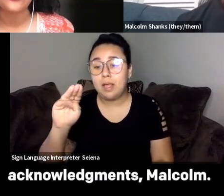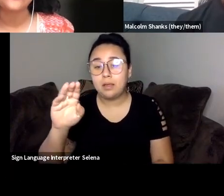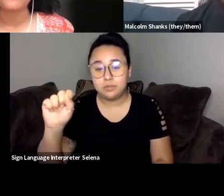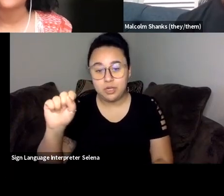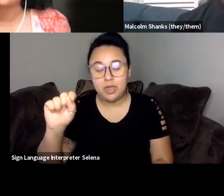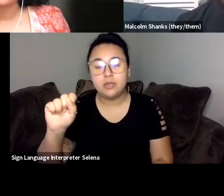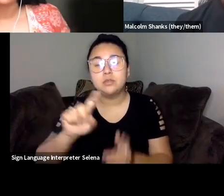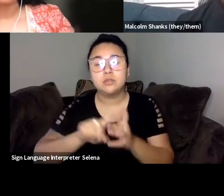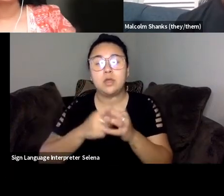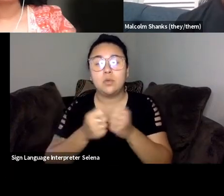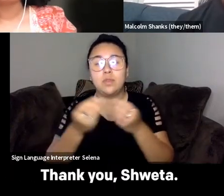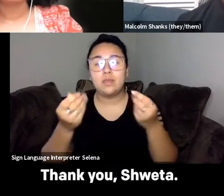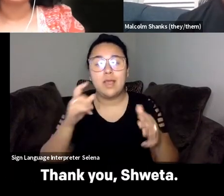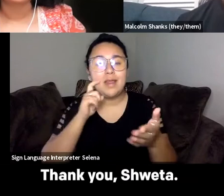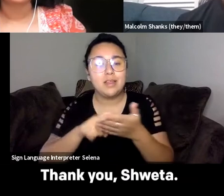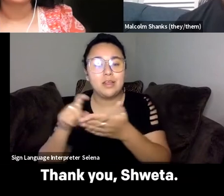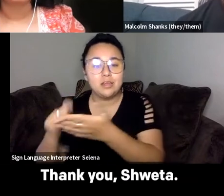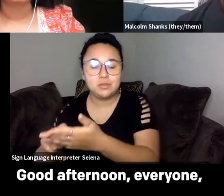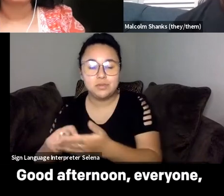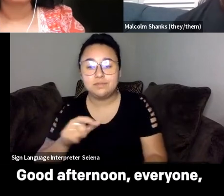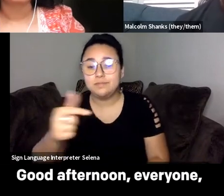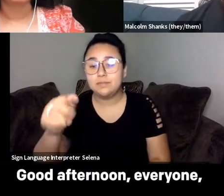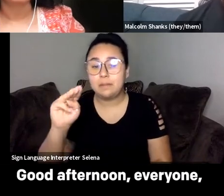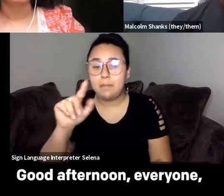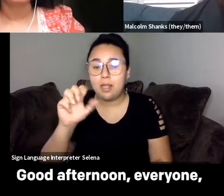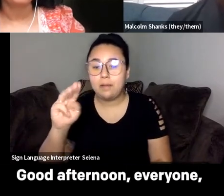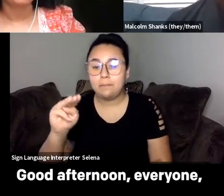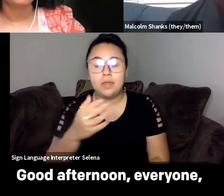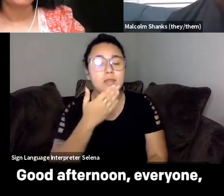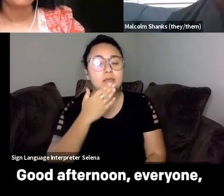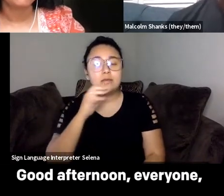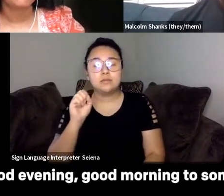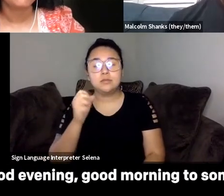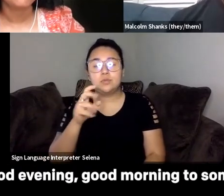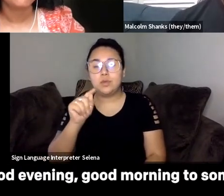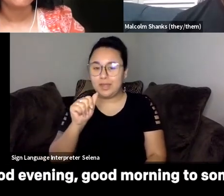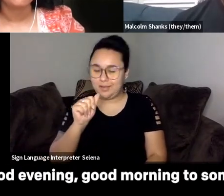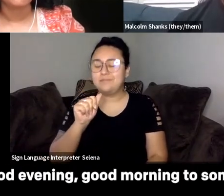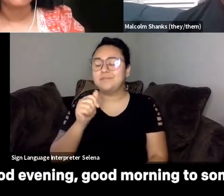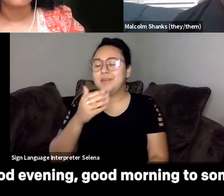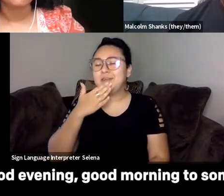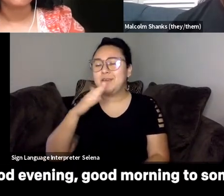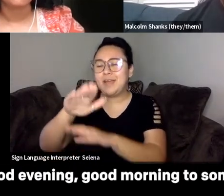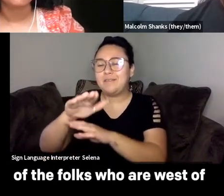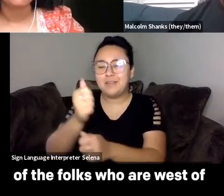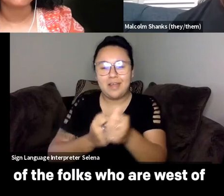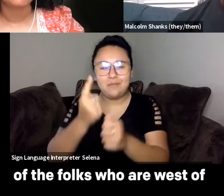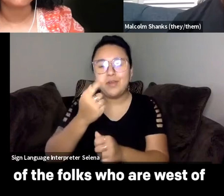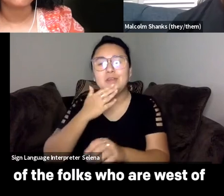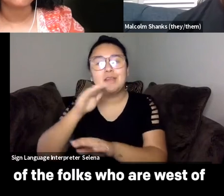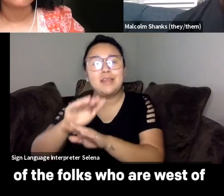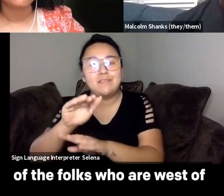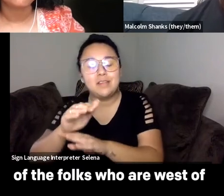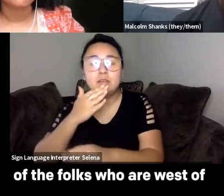land acknowledgements. Malcolm. Thank you, Shweta. Good afternoon, everyone, and good evening.